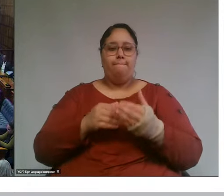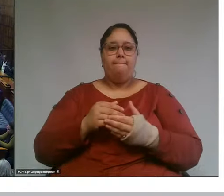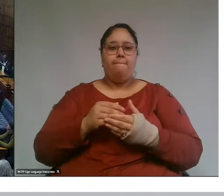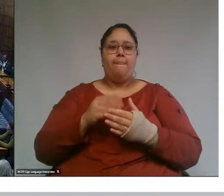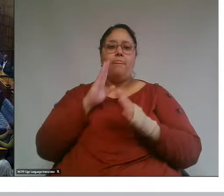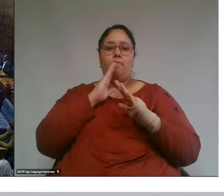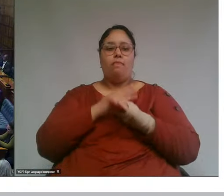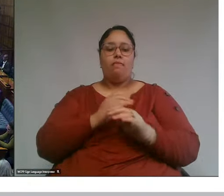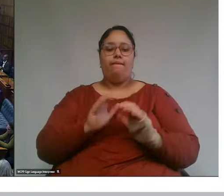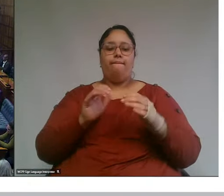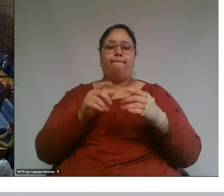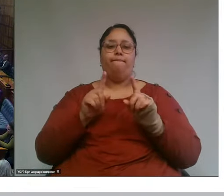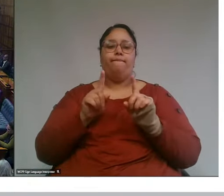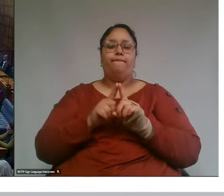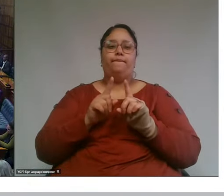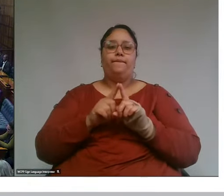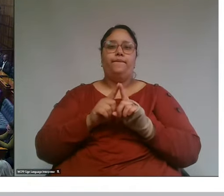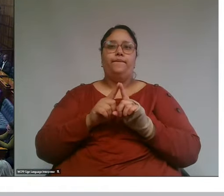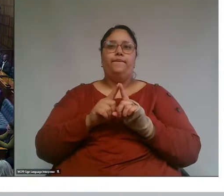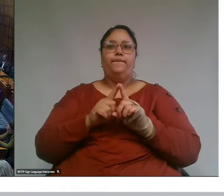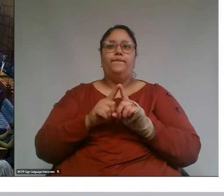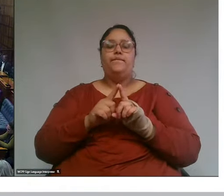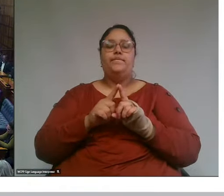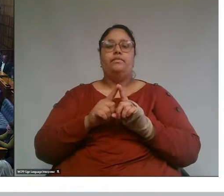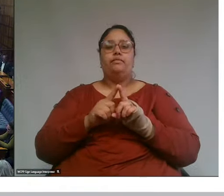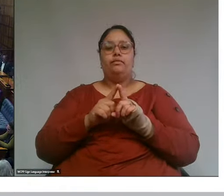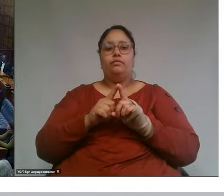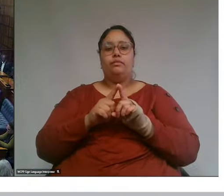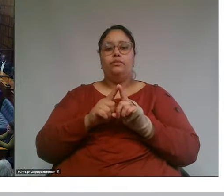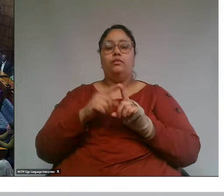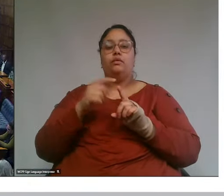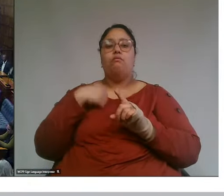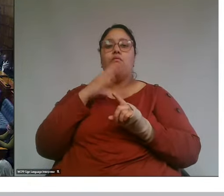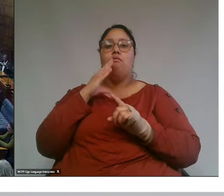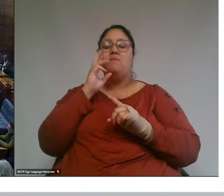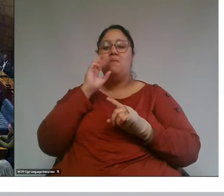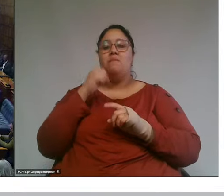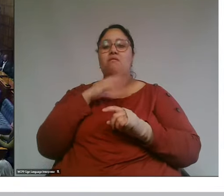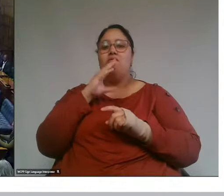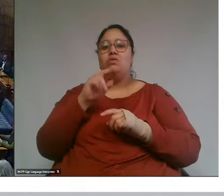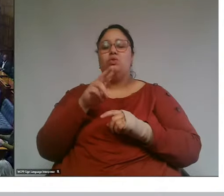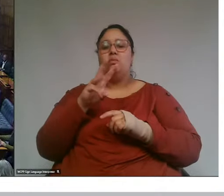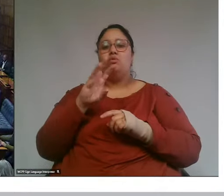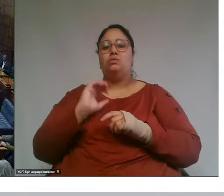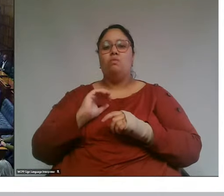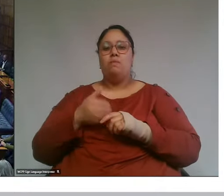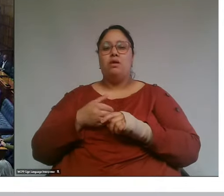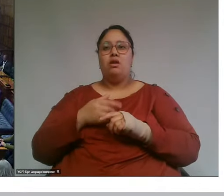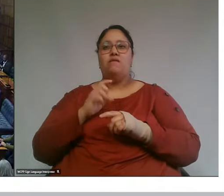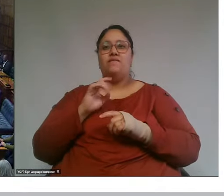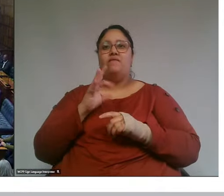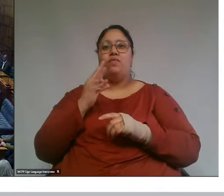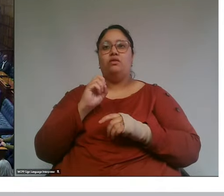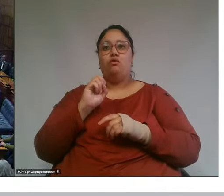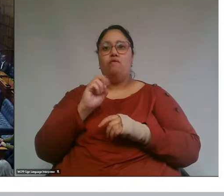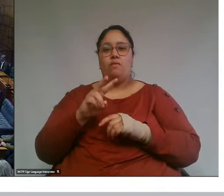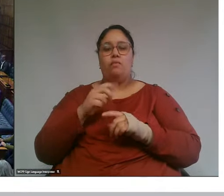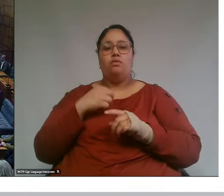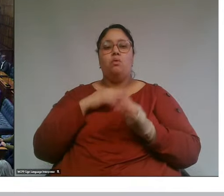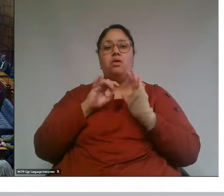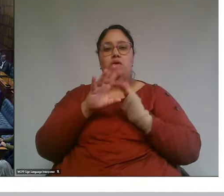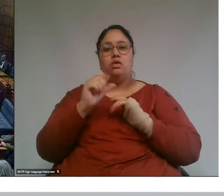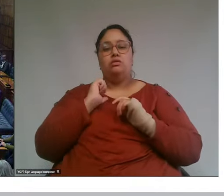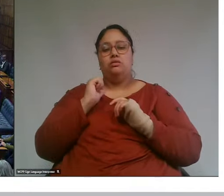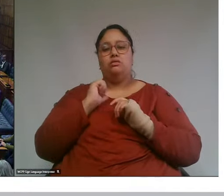sector and especially the the Western K property developers Forum okay in giving us insights into problems or